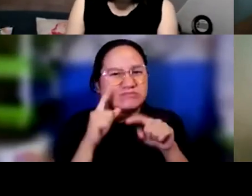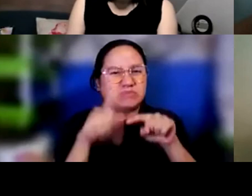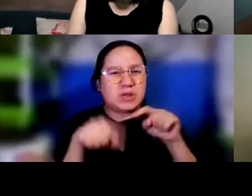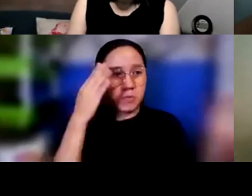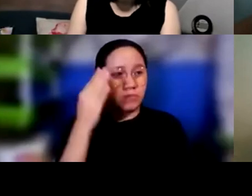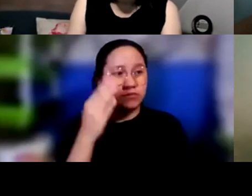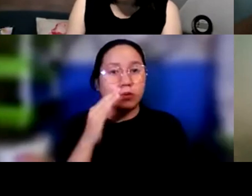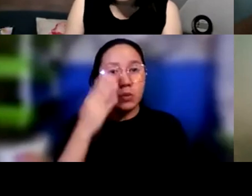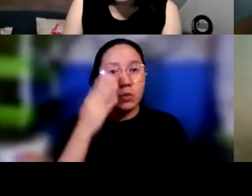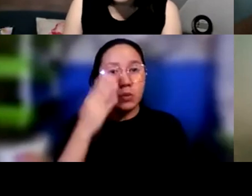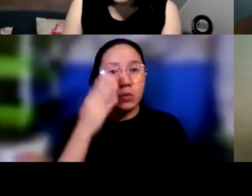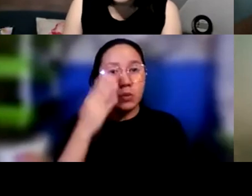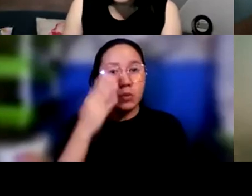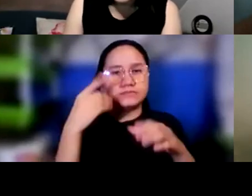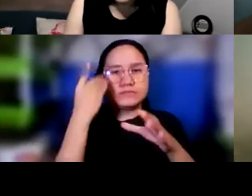independently.